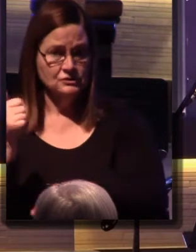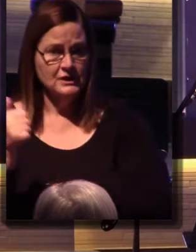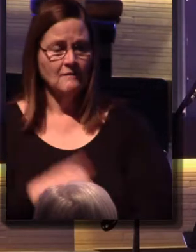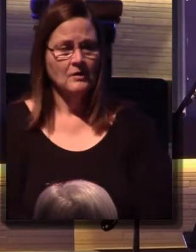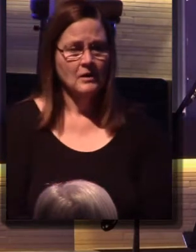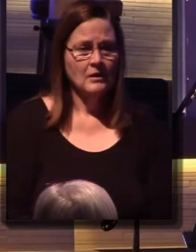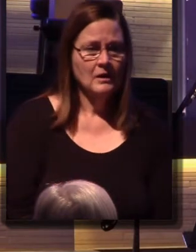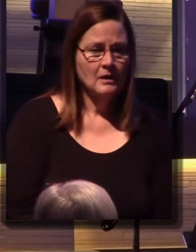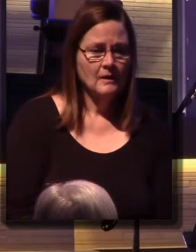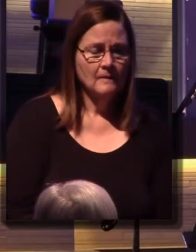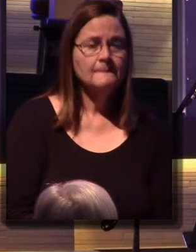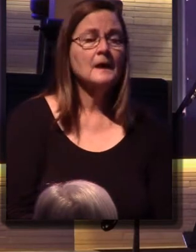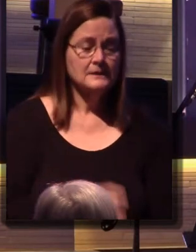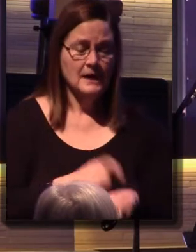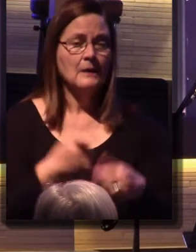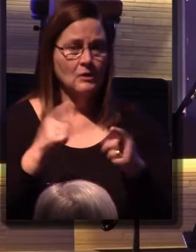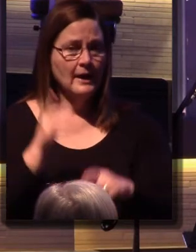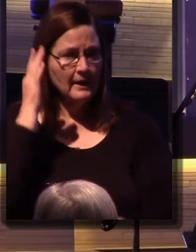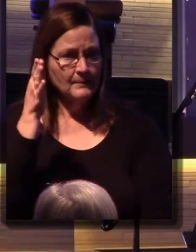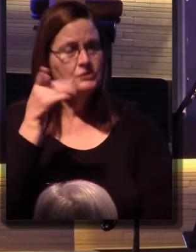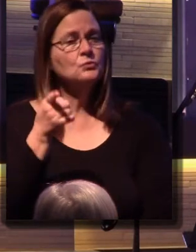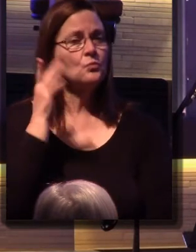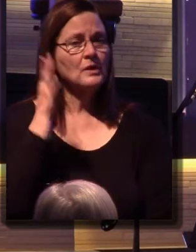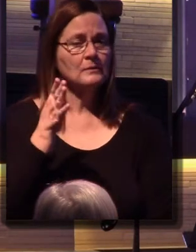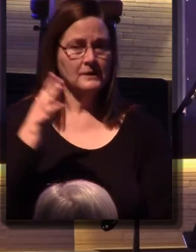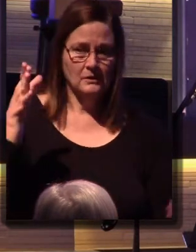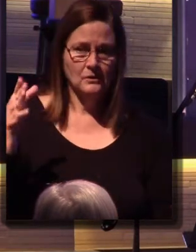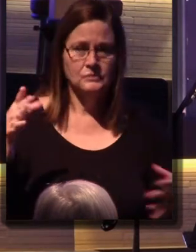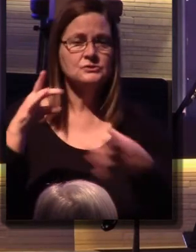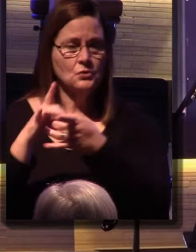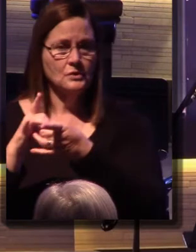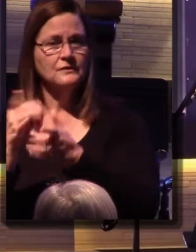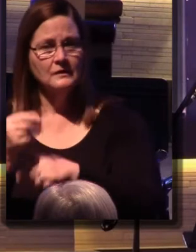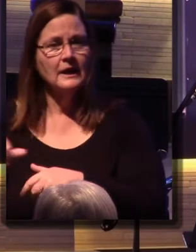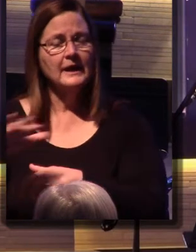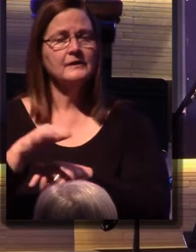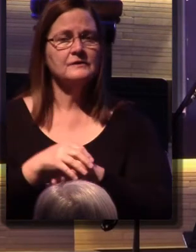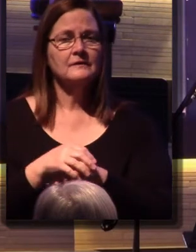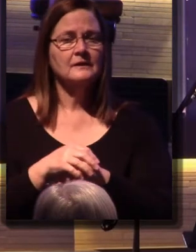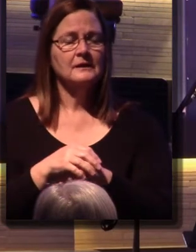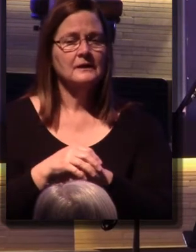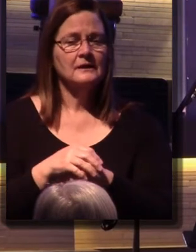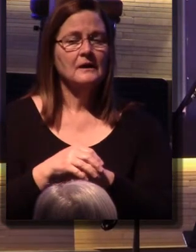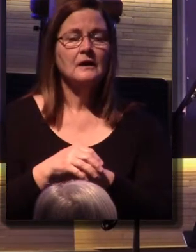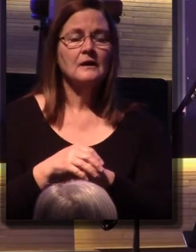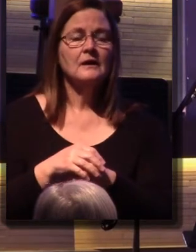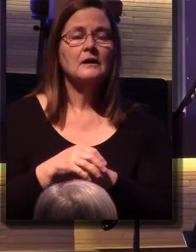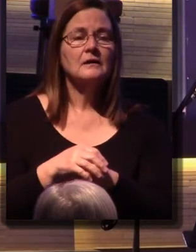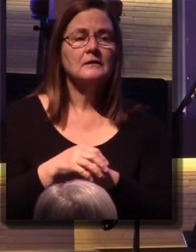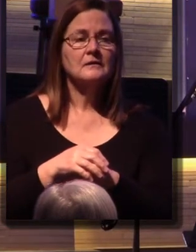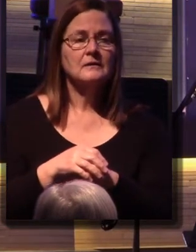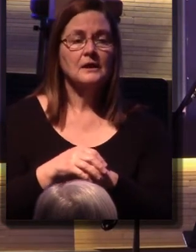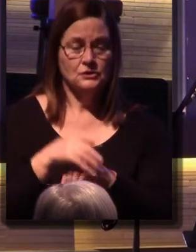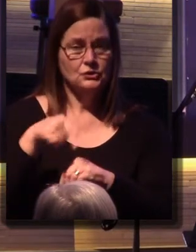itself tried to establish, he says there's coming a time when you will be restored to the land. After they are